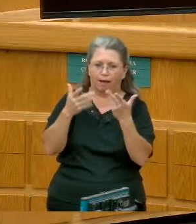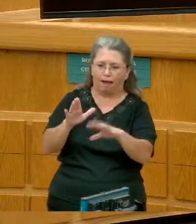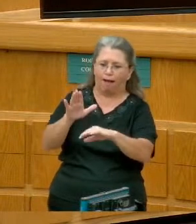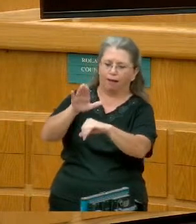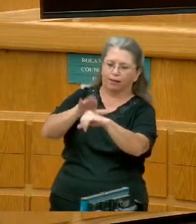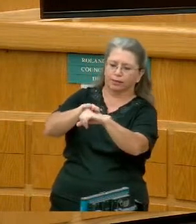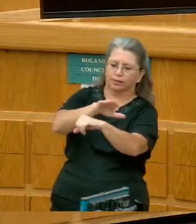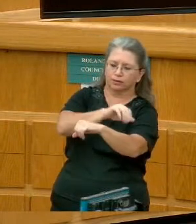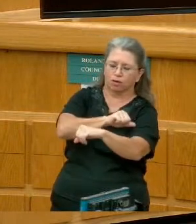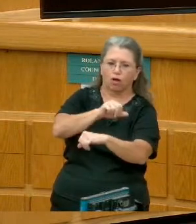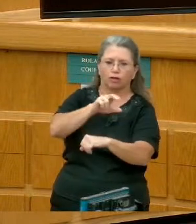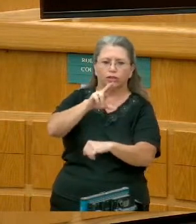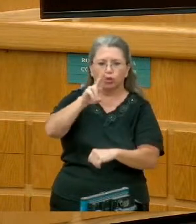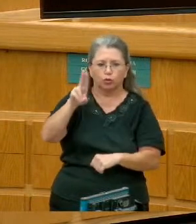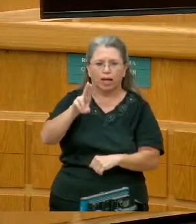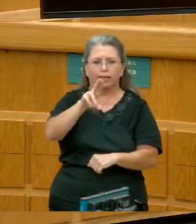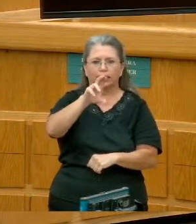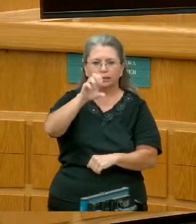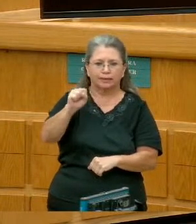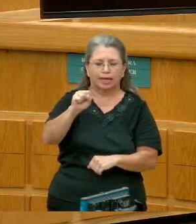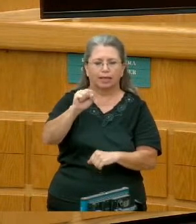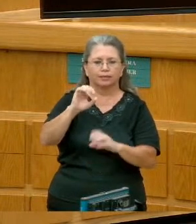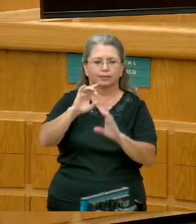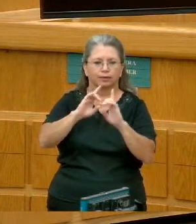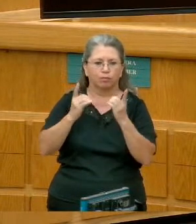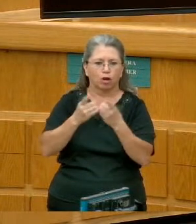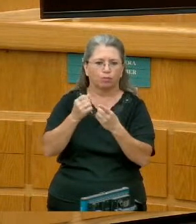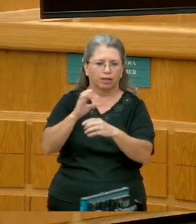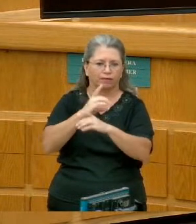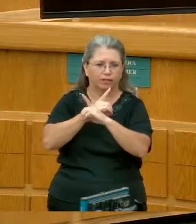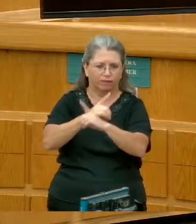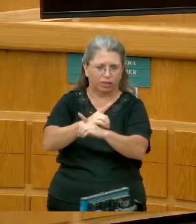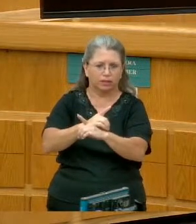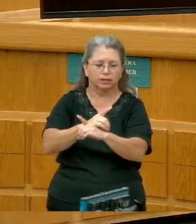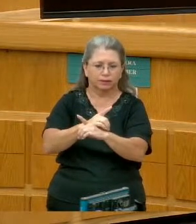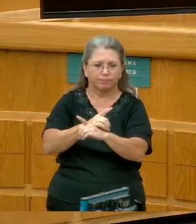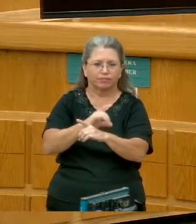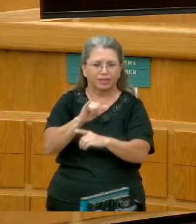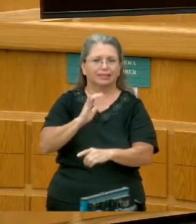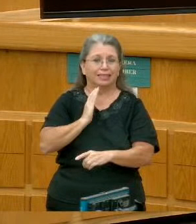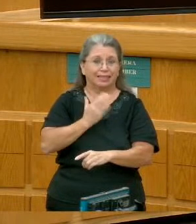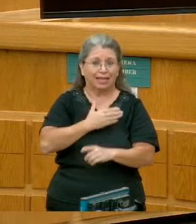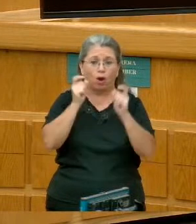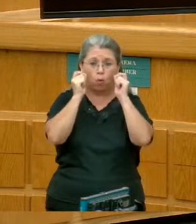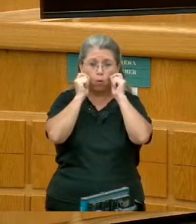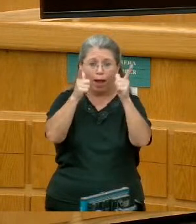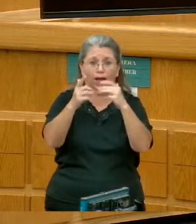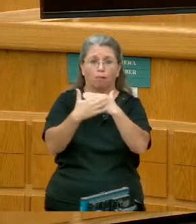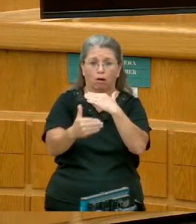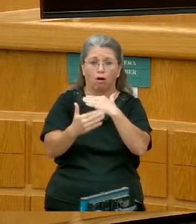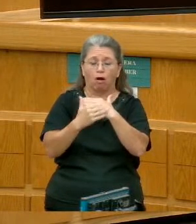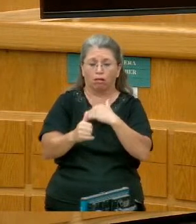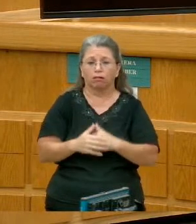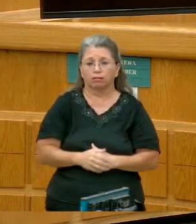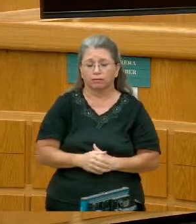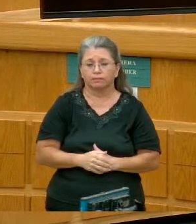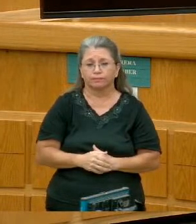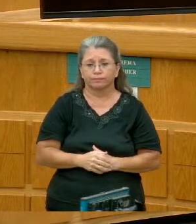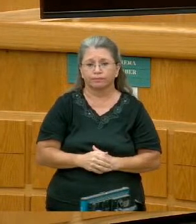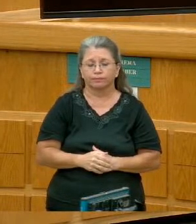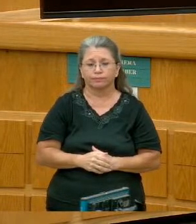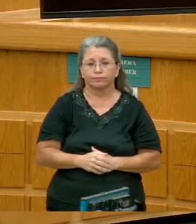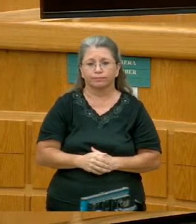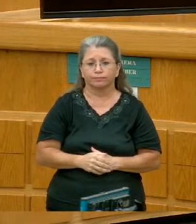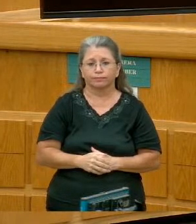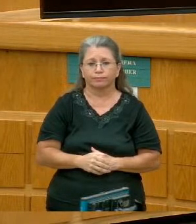in the United States Department of Defense. So this is our wake-up call right now.